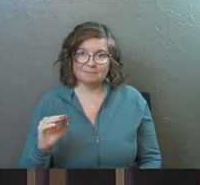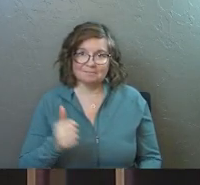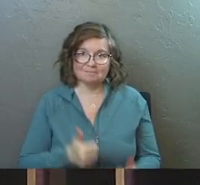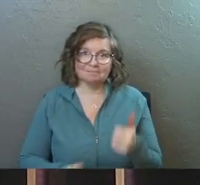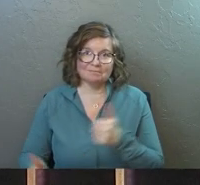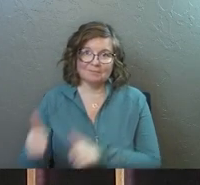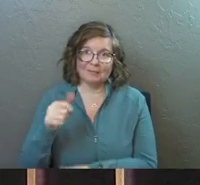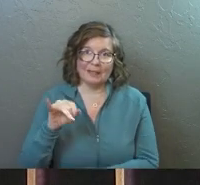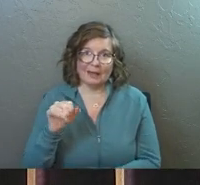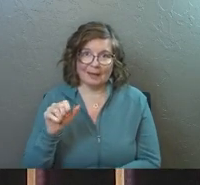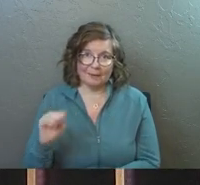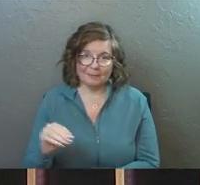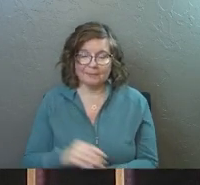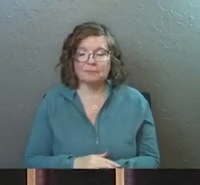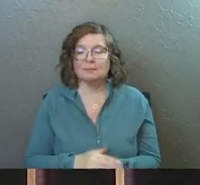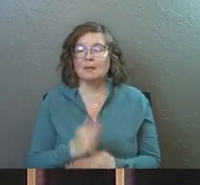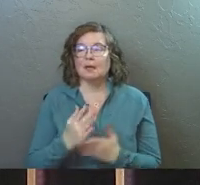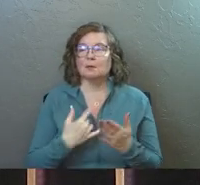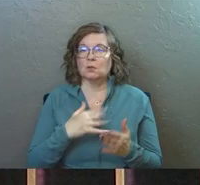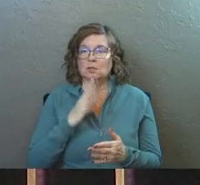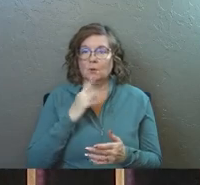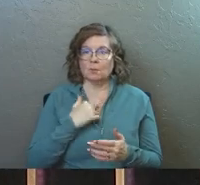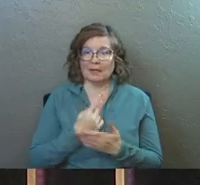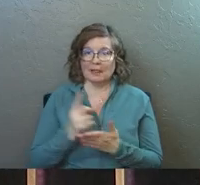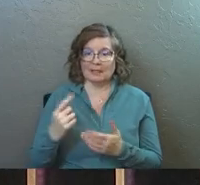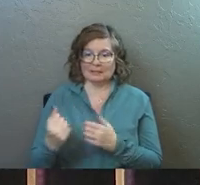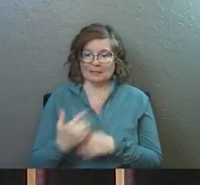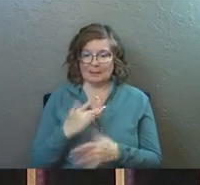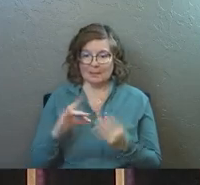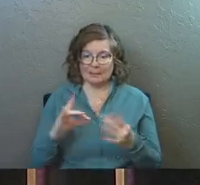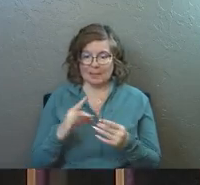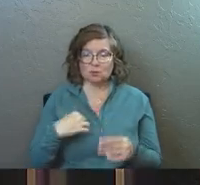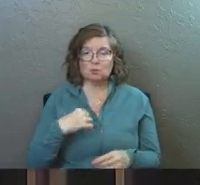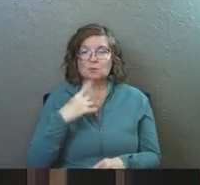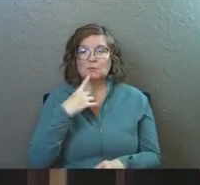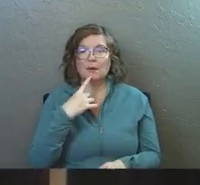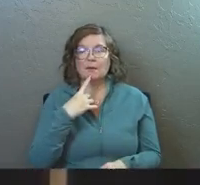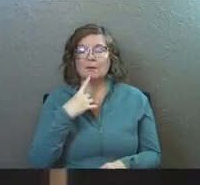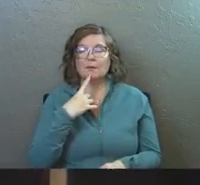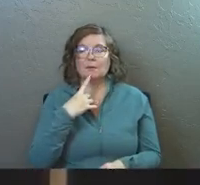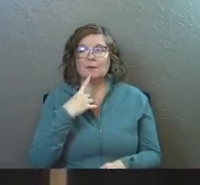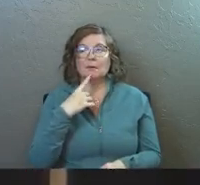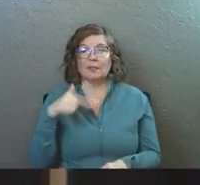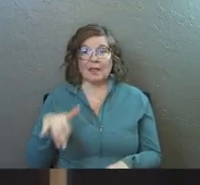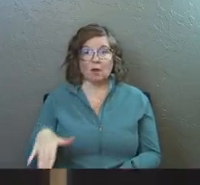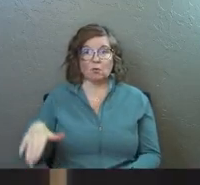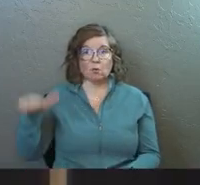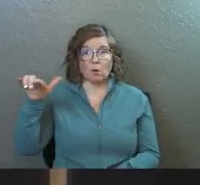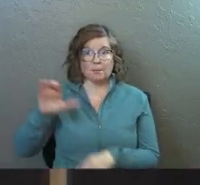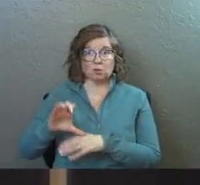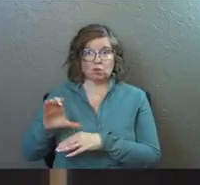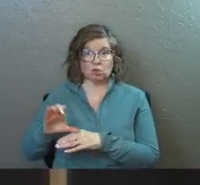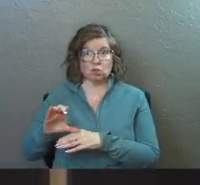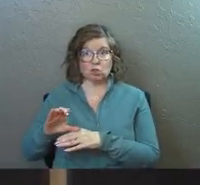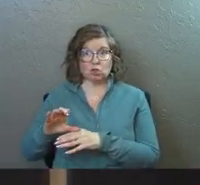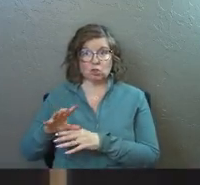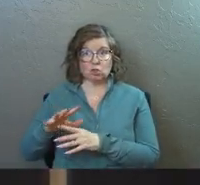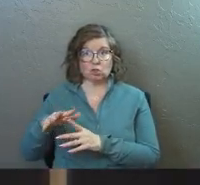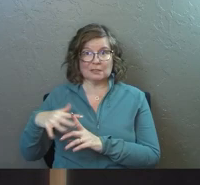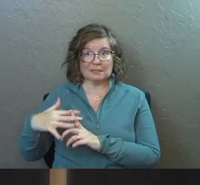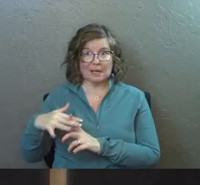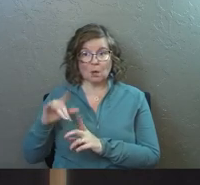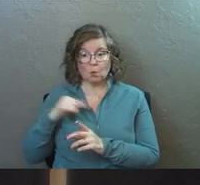I had somebody talk to me last week, sent me a message and said they had grown up in a church context